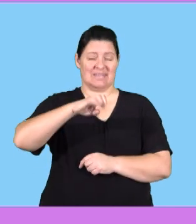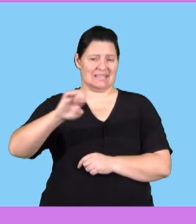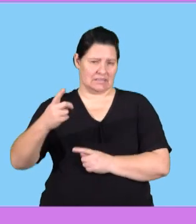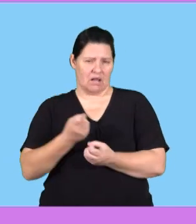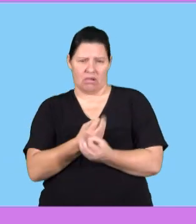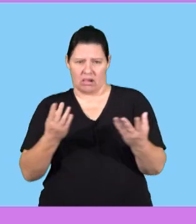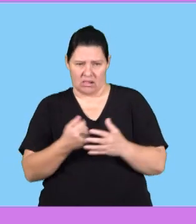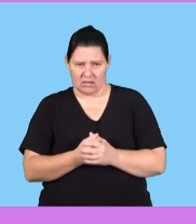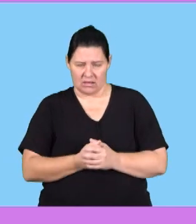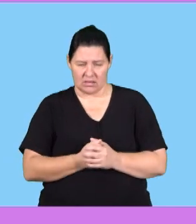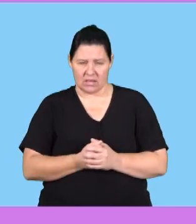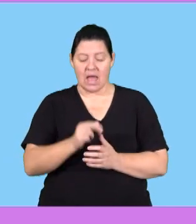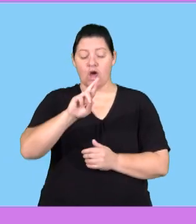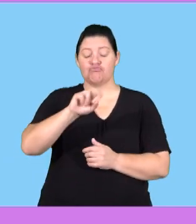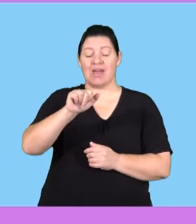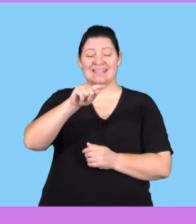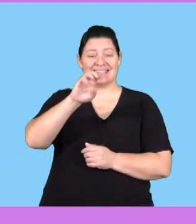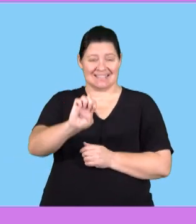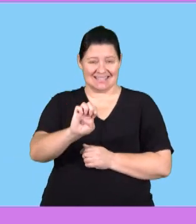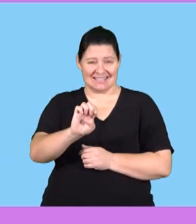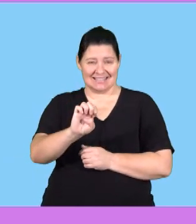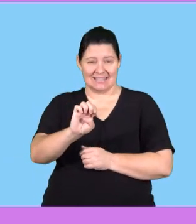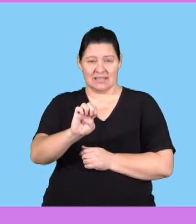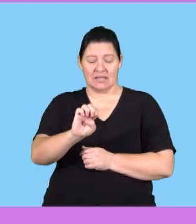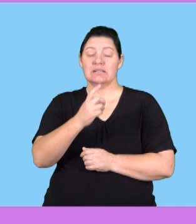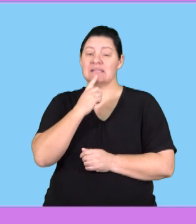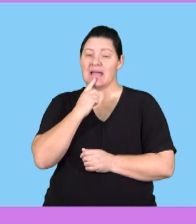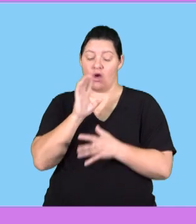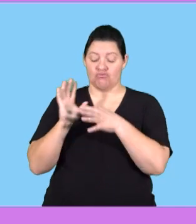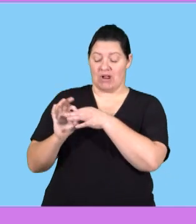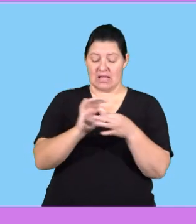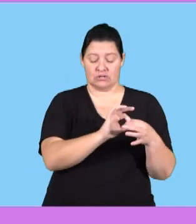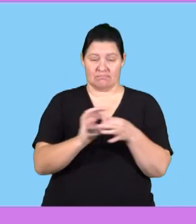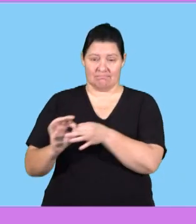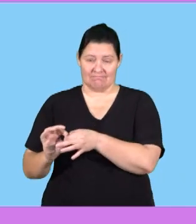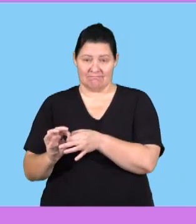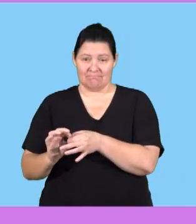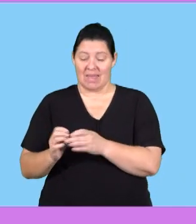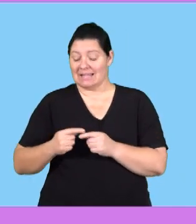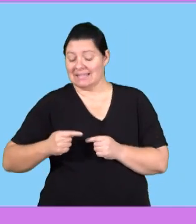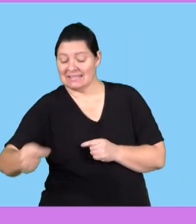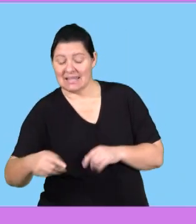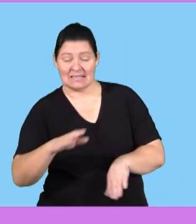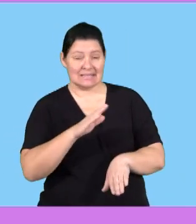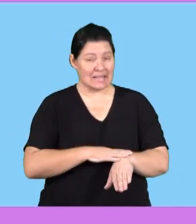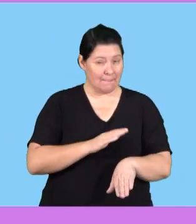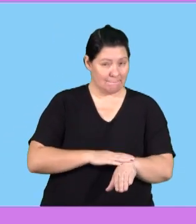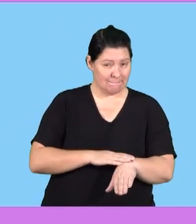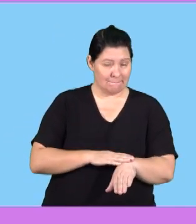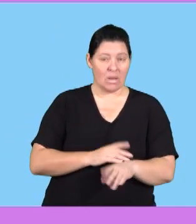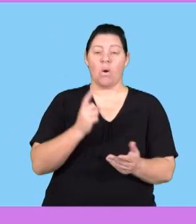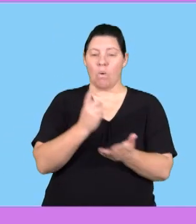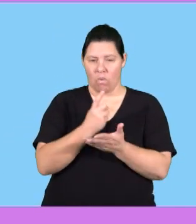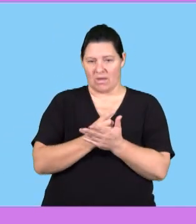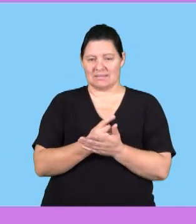because remember, I said the rate, when we talk about the relationship between the distance and time rates, will be